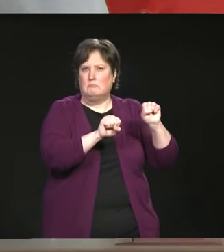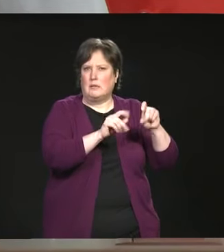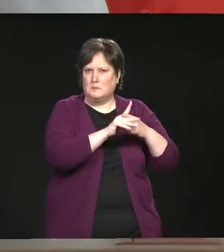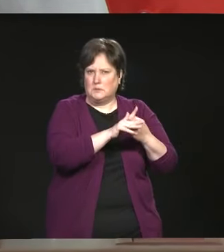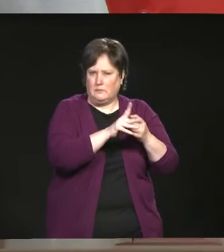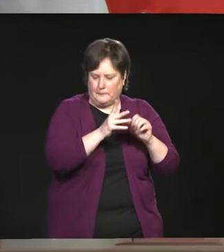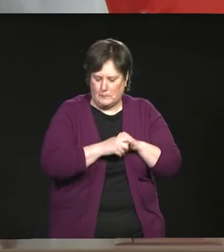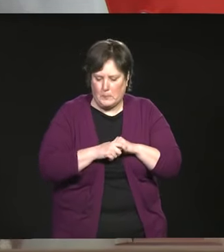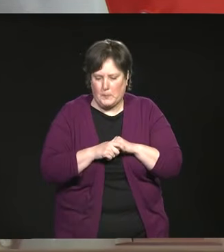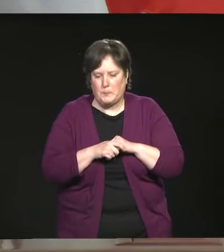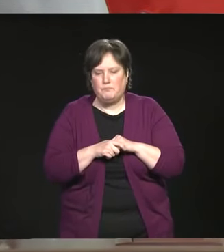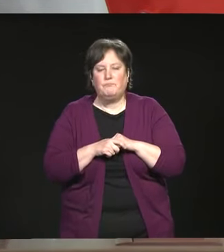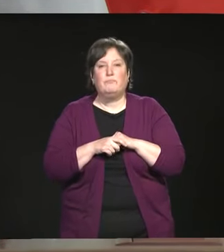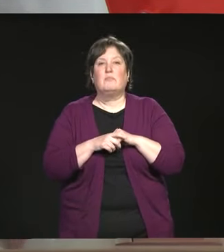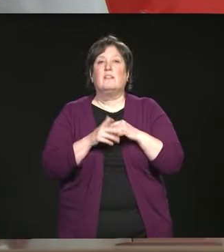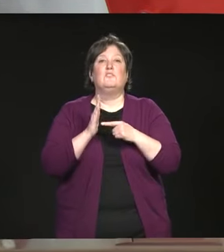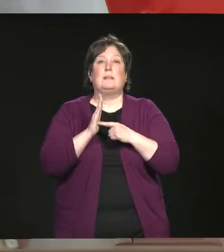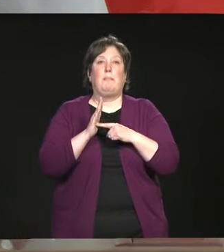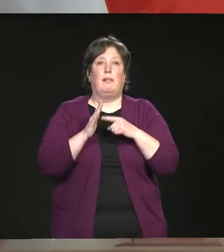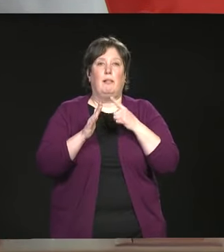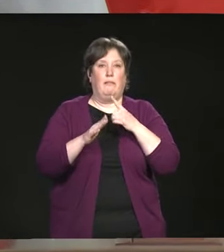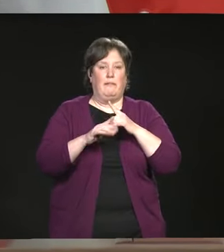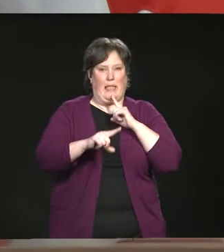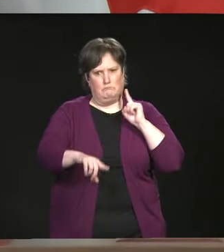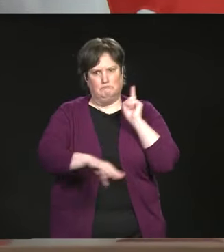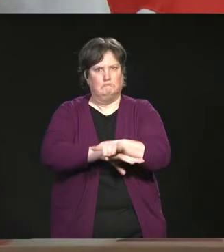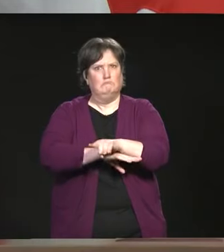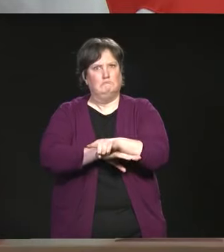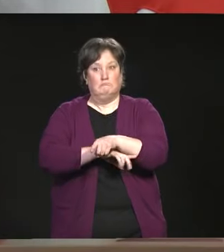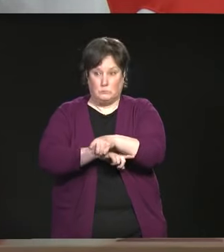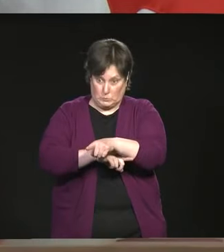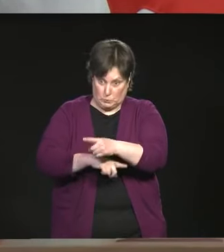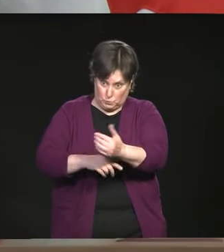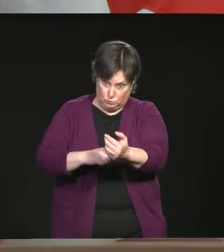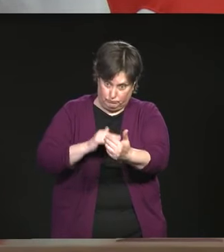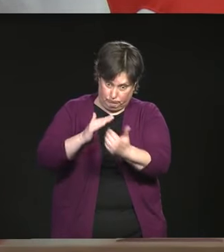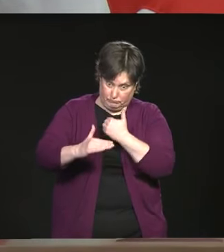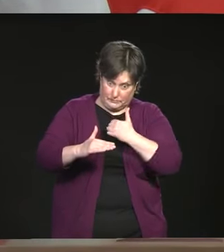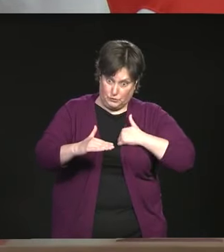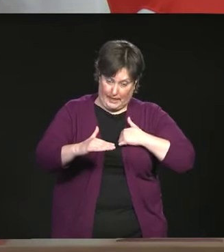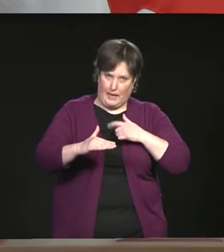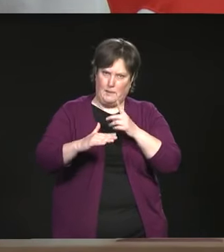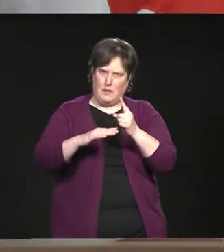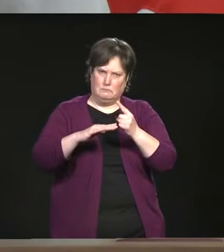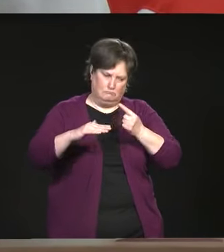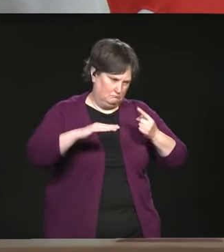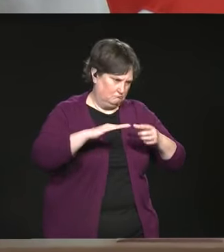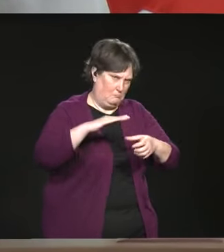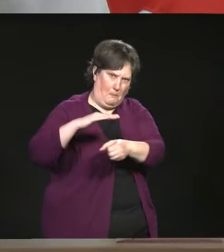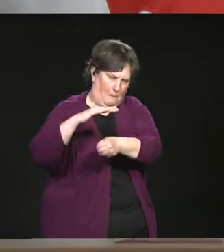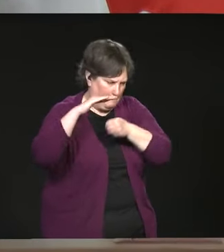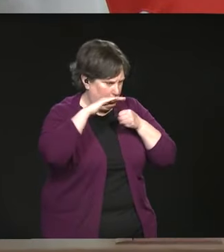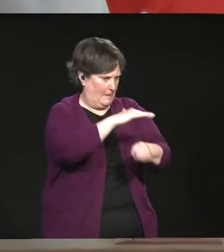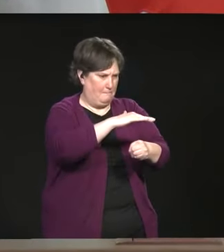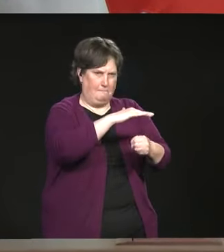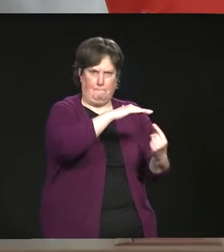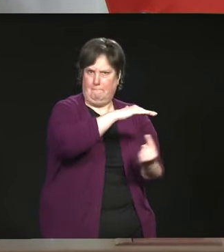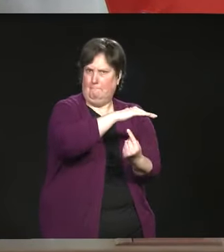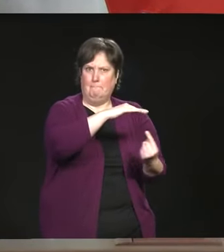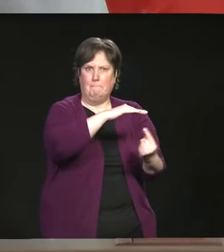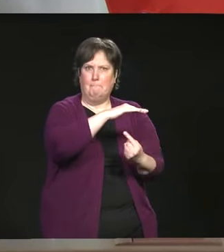Obligatory quarantine of everyone coming into Canada is a serious further step. It's an important step, and it should